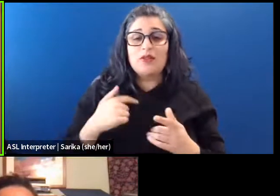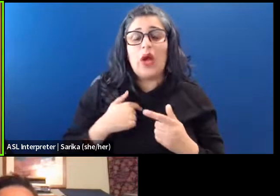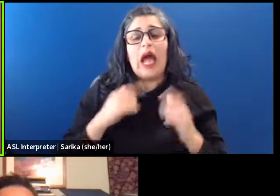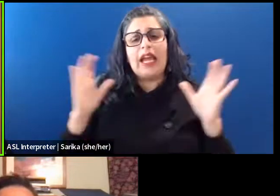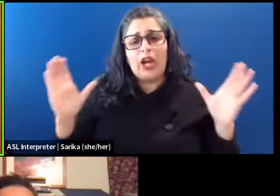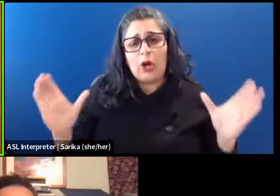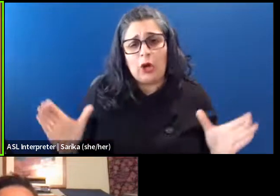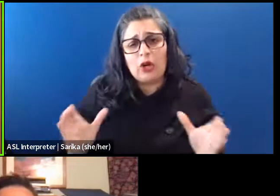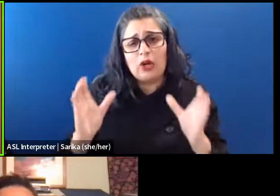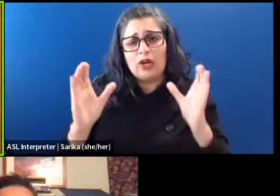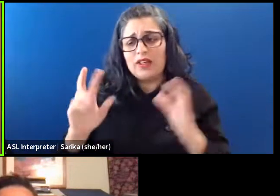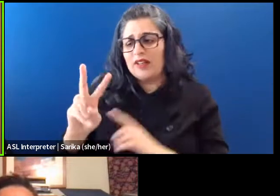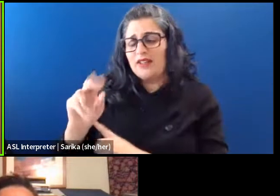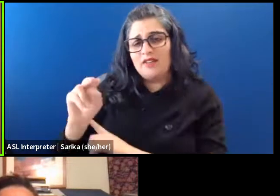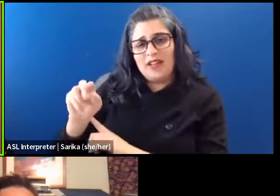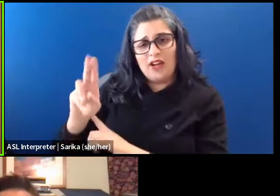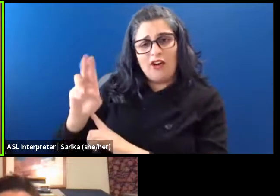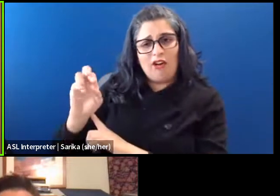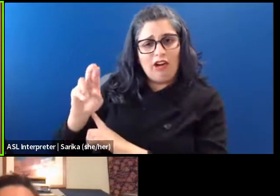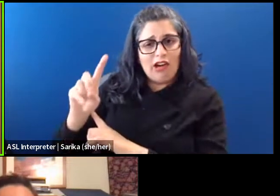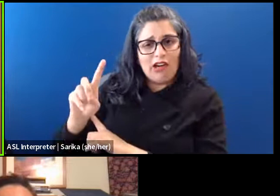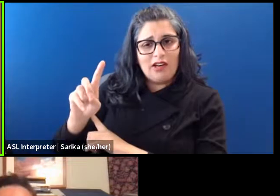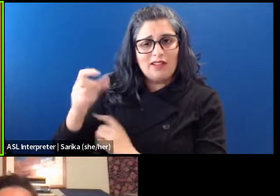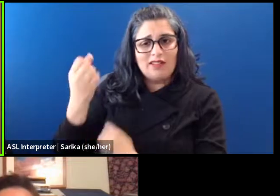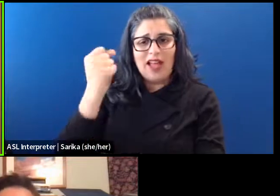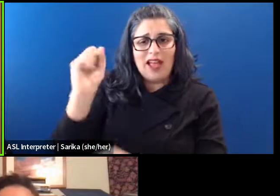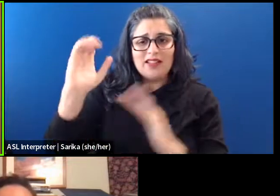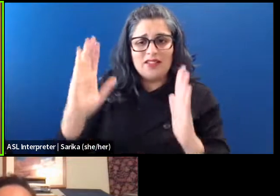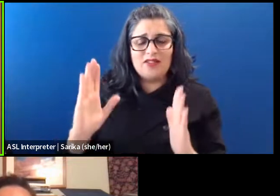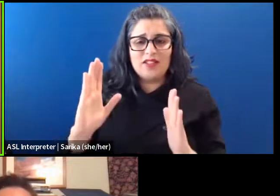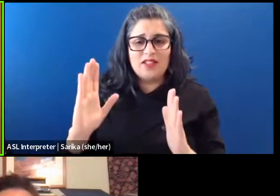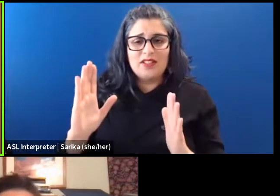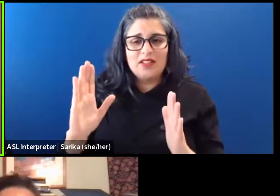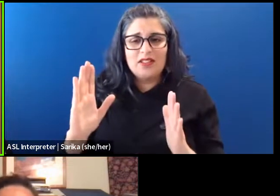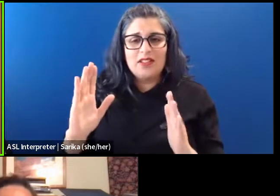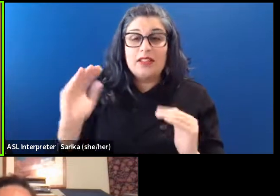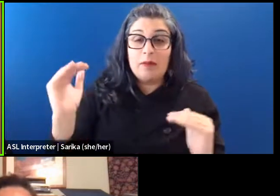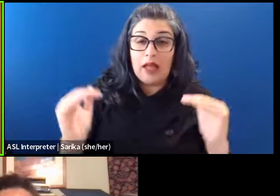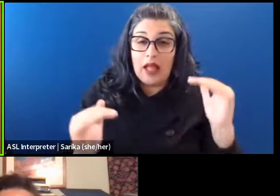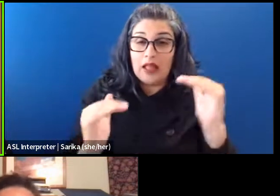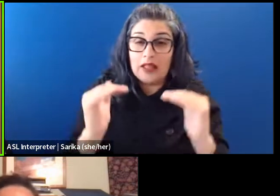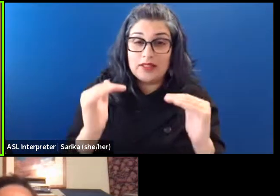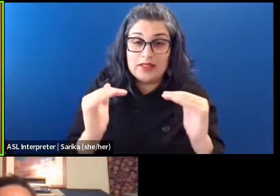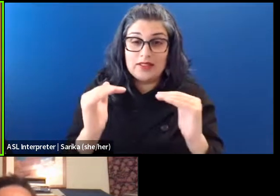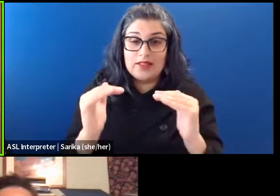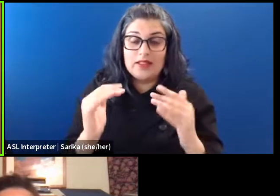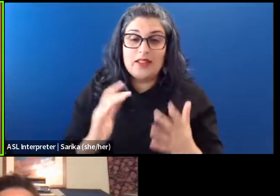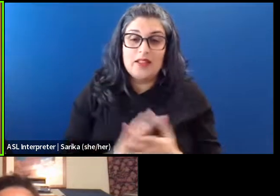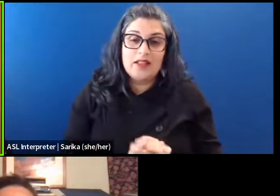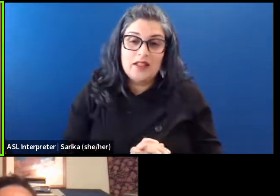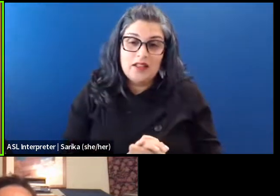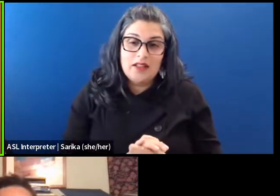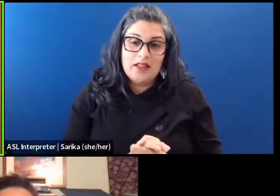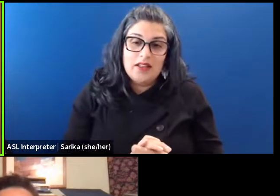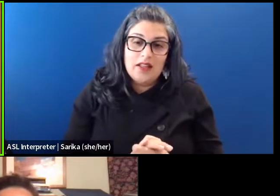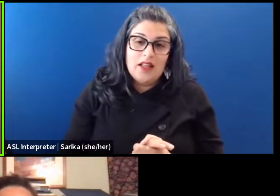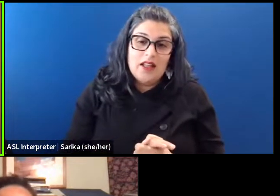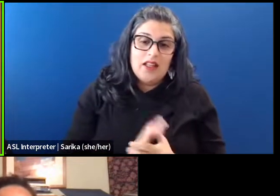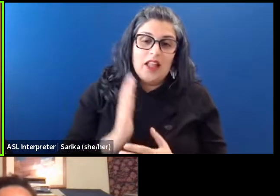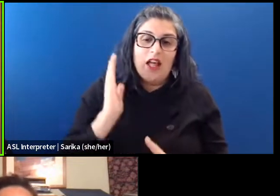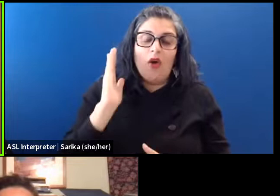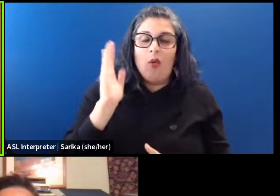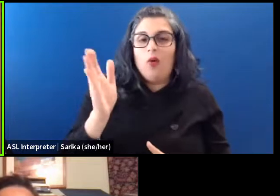encourage vanguard activists to have a kind of balance. I think there will be many more